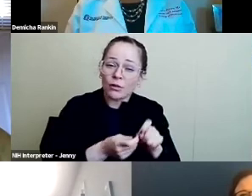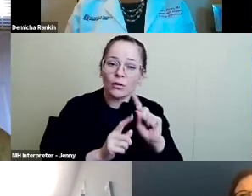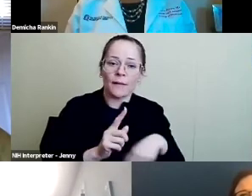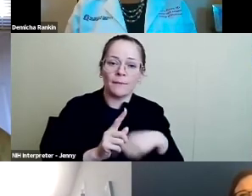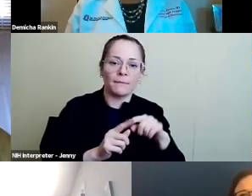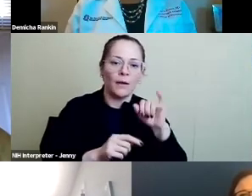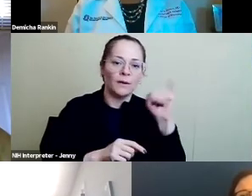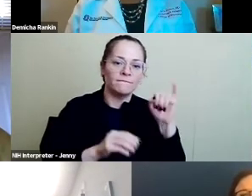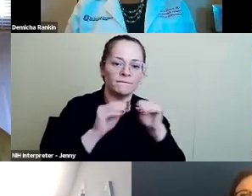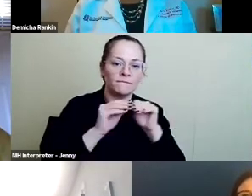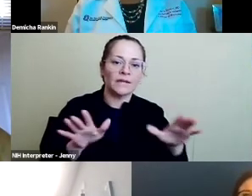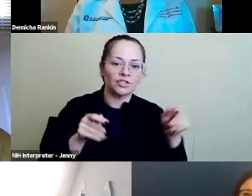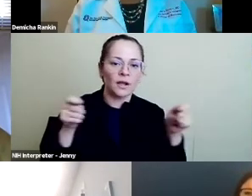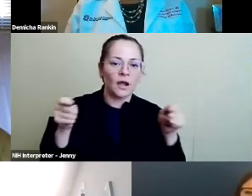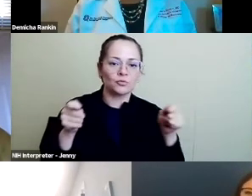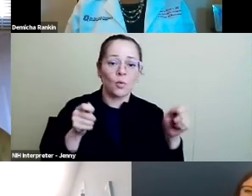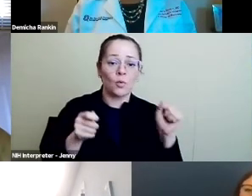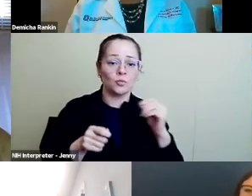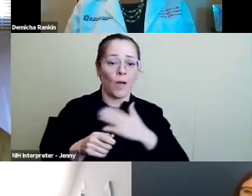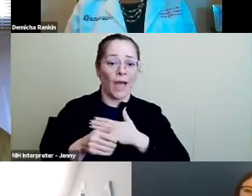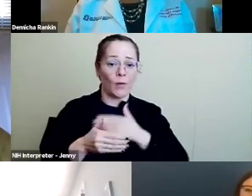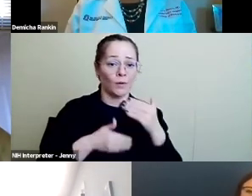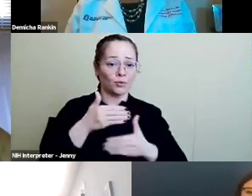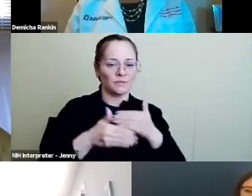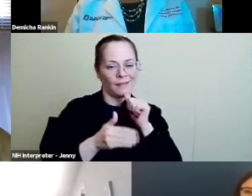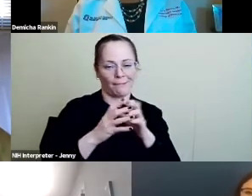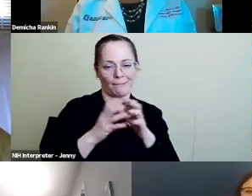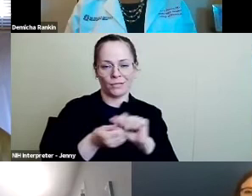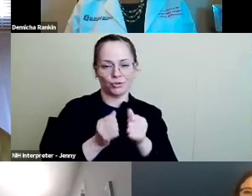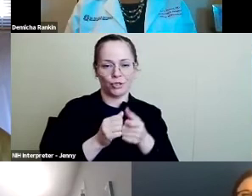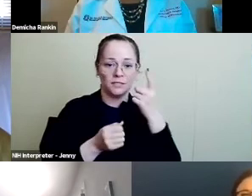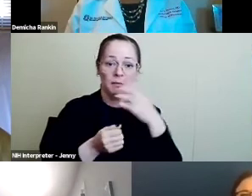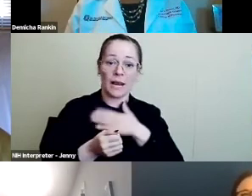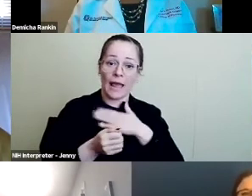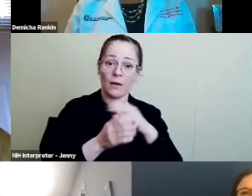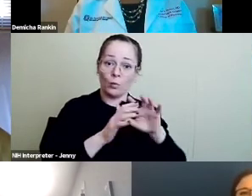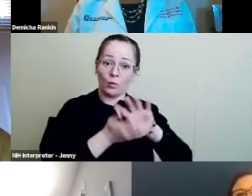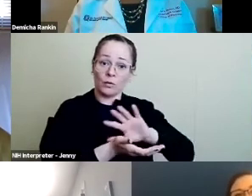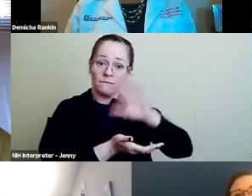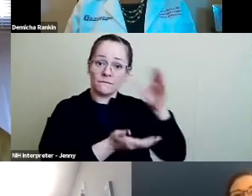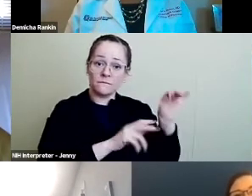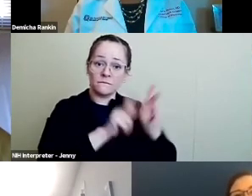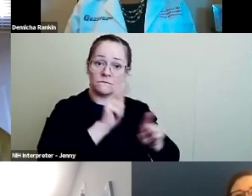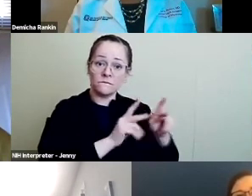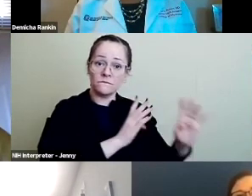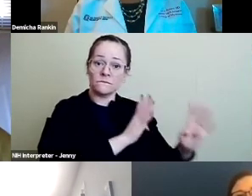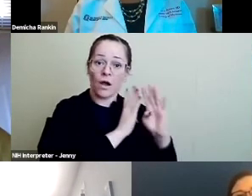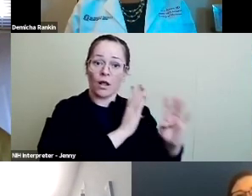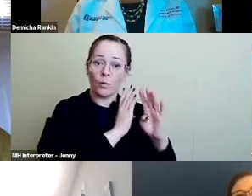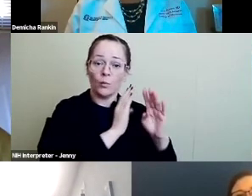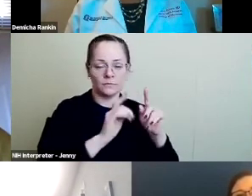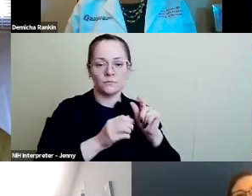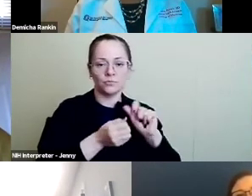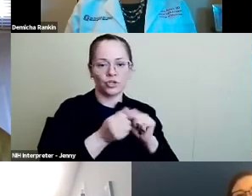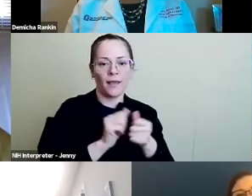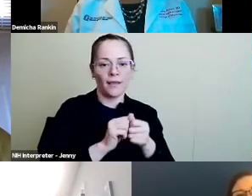So procedurally, a lot hasn't really changed, but our volumes change. And again, our shift towards prevention